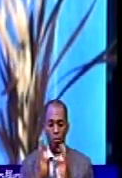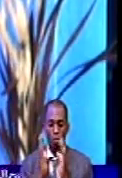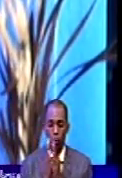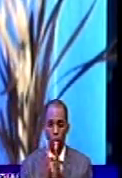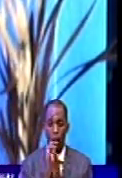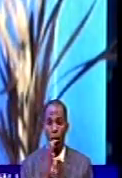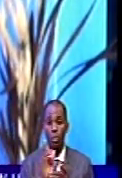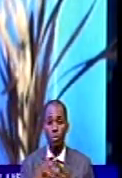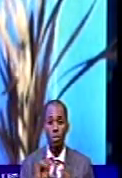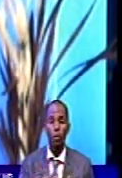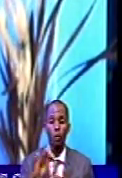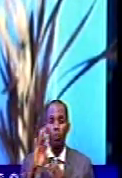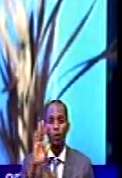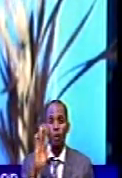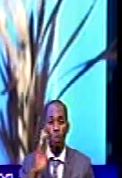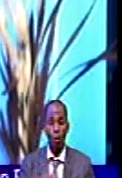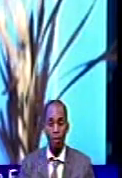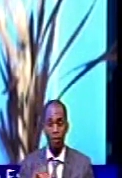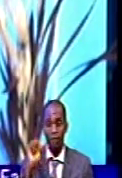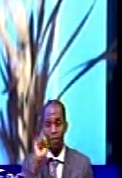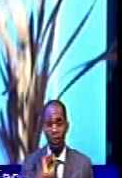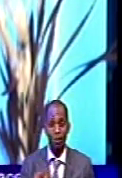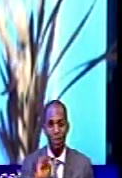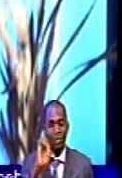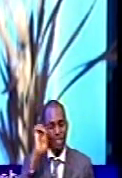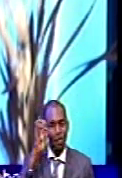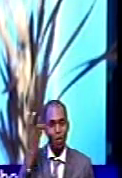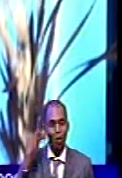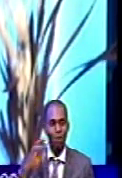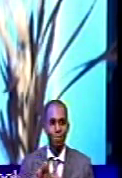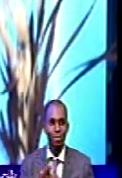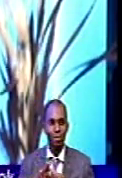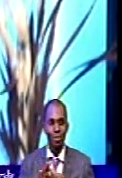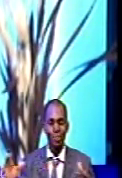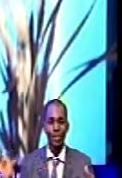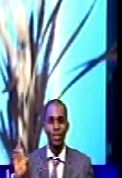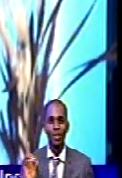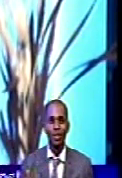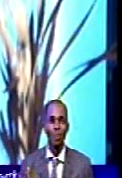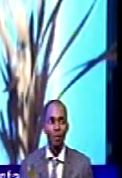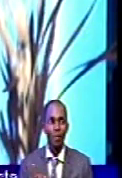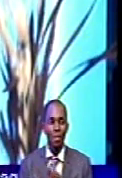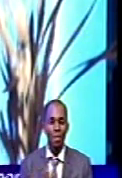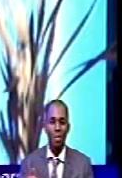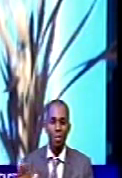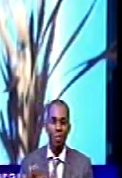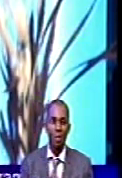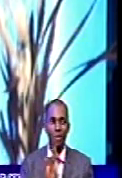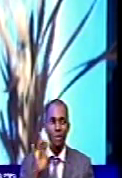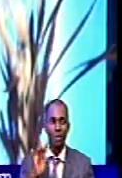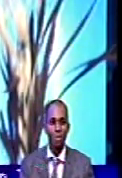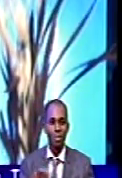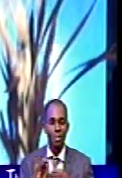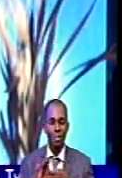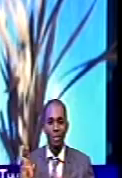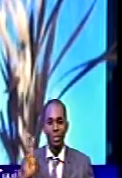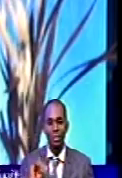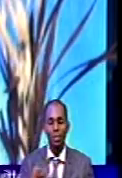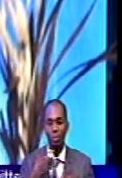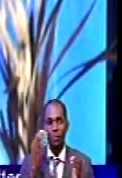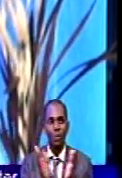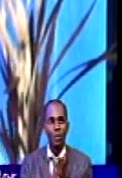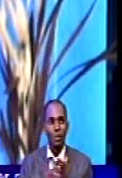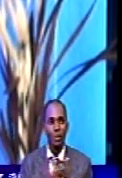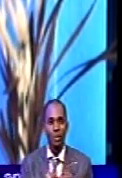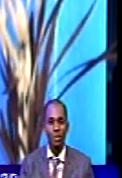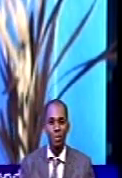have appendicitis. It was operated upon, but when she was opened up, it was discovered that it was